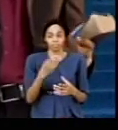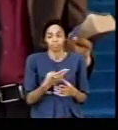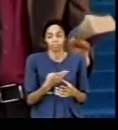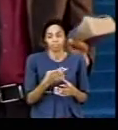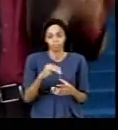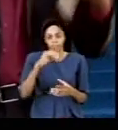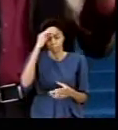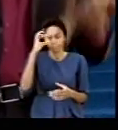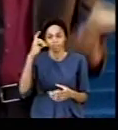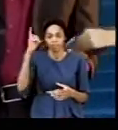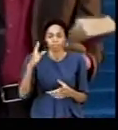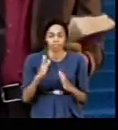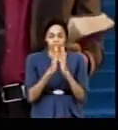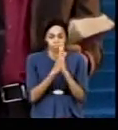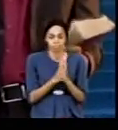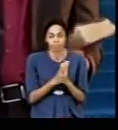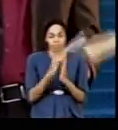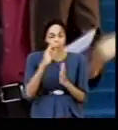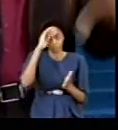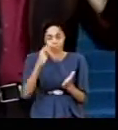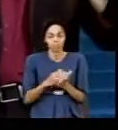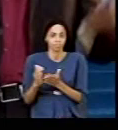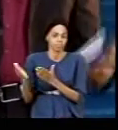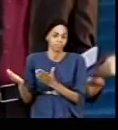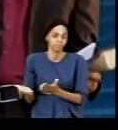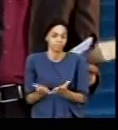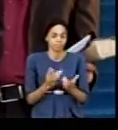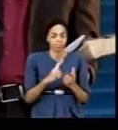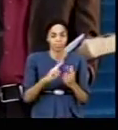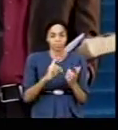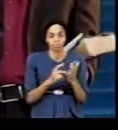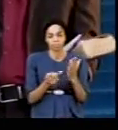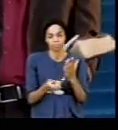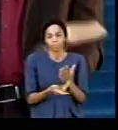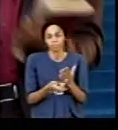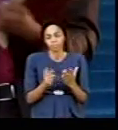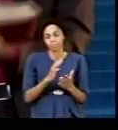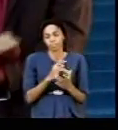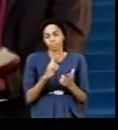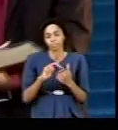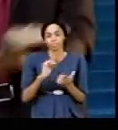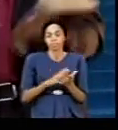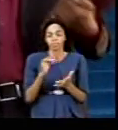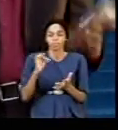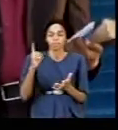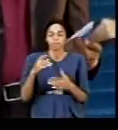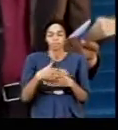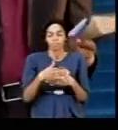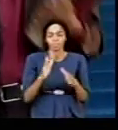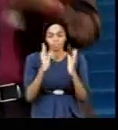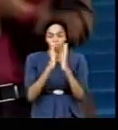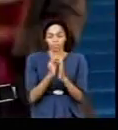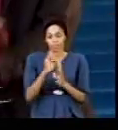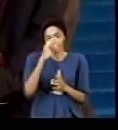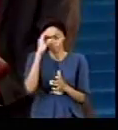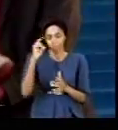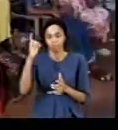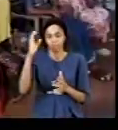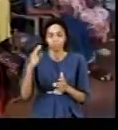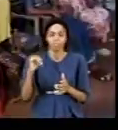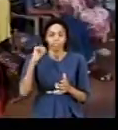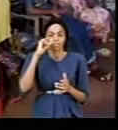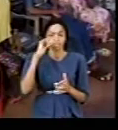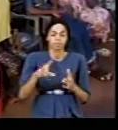place. And to the glory of God, after the prayer of the man of God, the woman began to walk and she began to